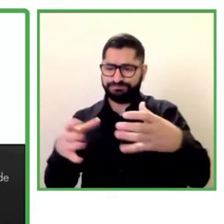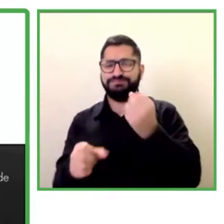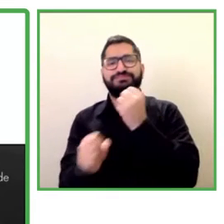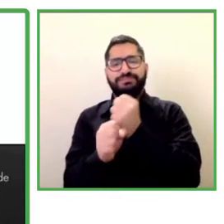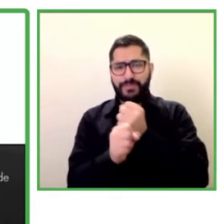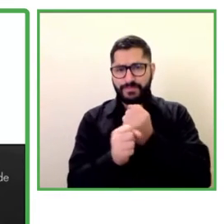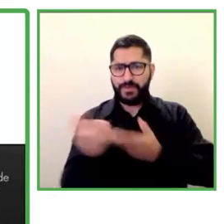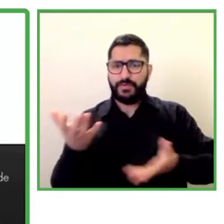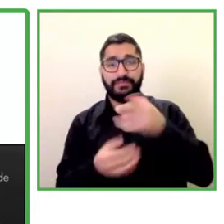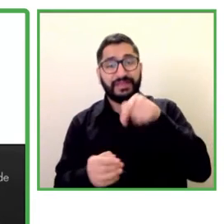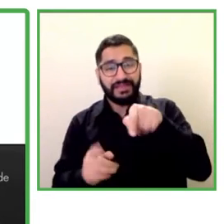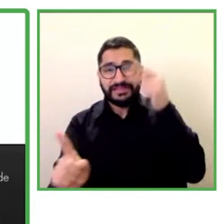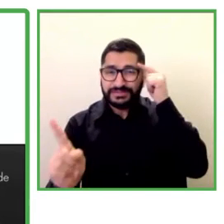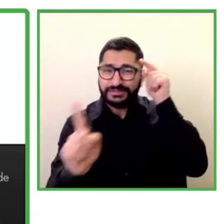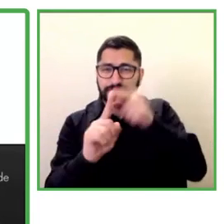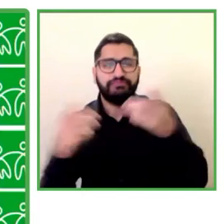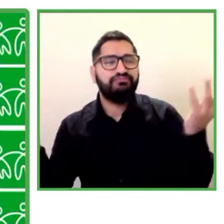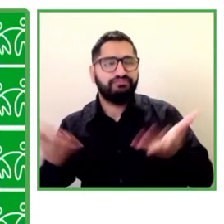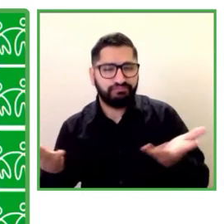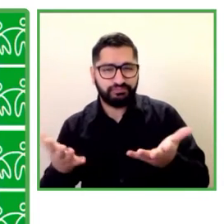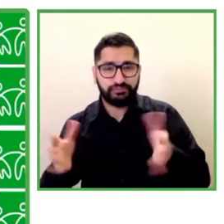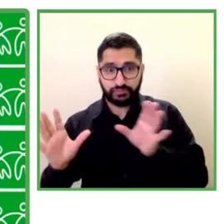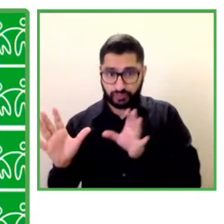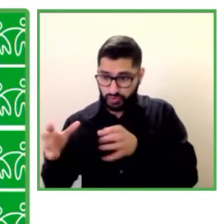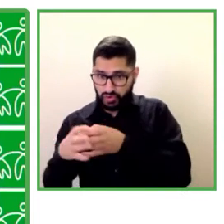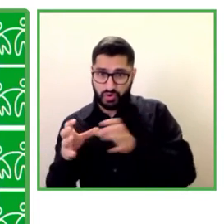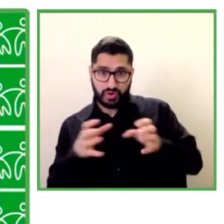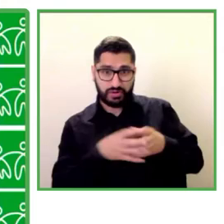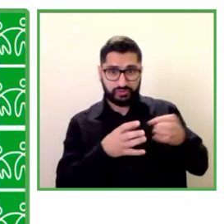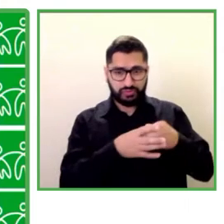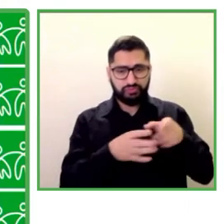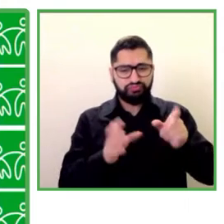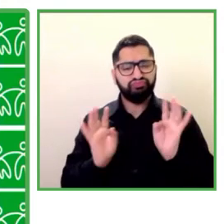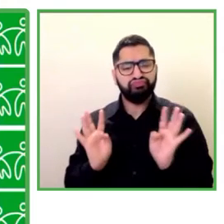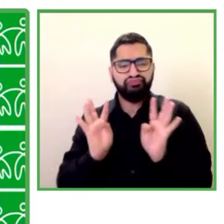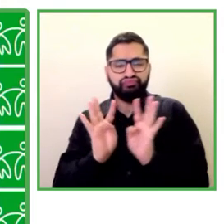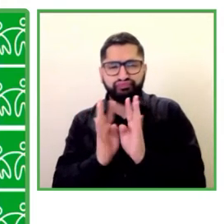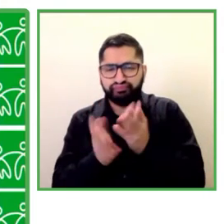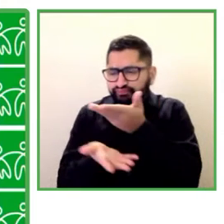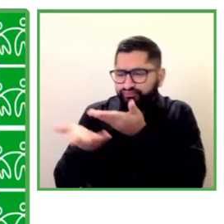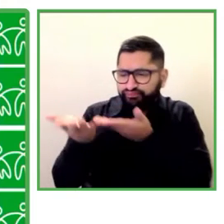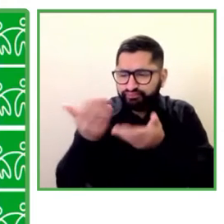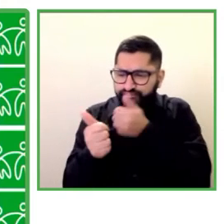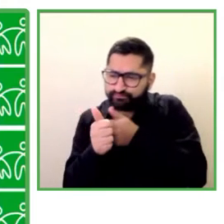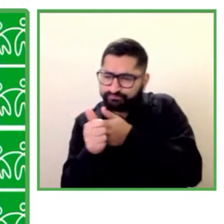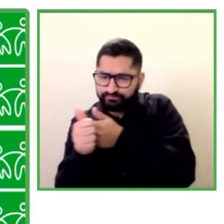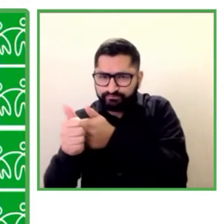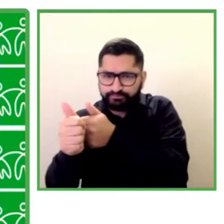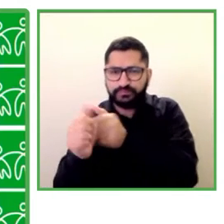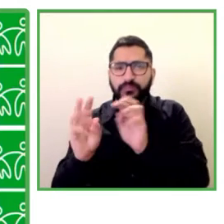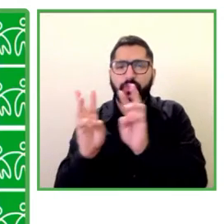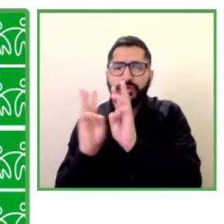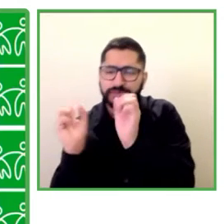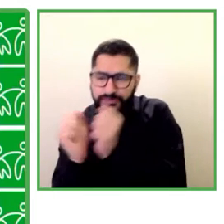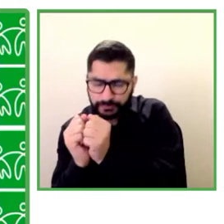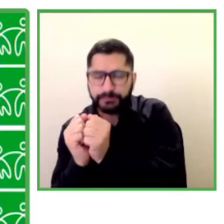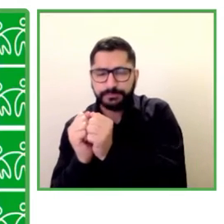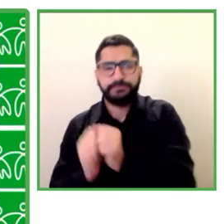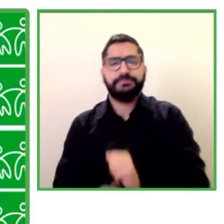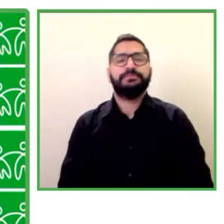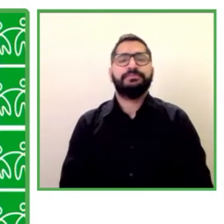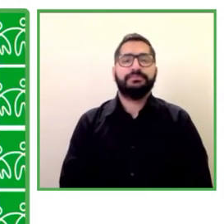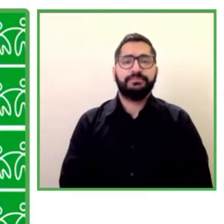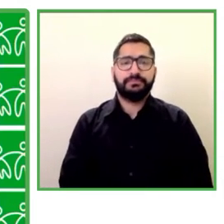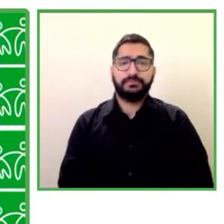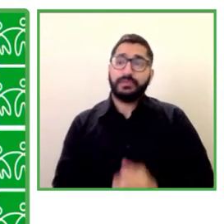So in that way, with those organizations and with that honorary advisory committee that we started a little